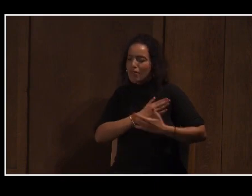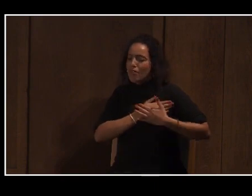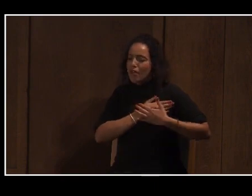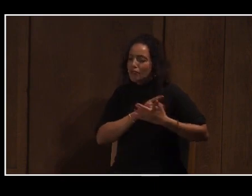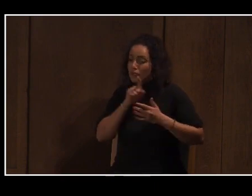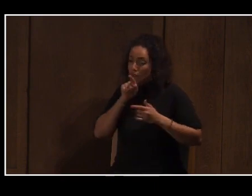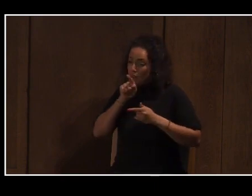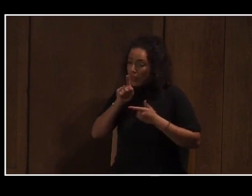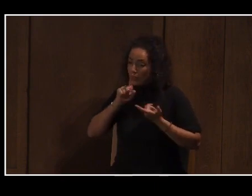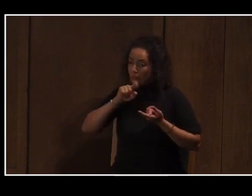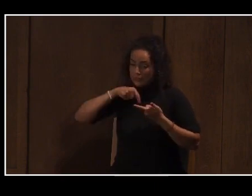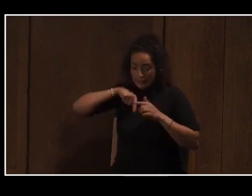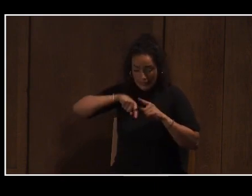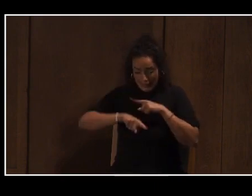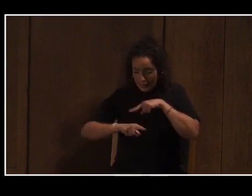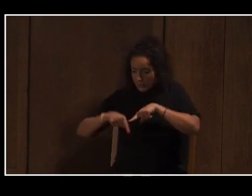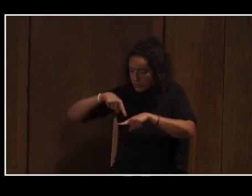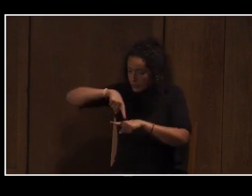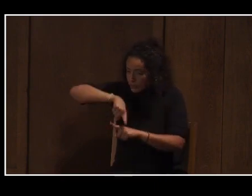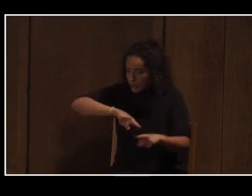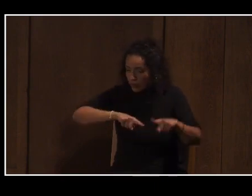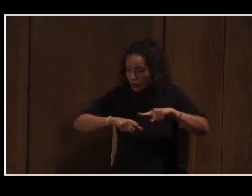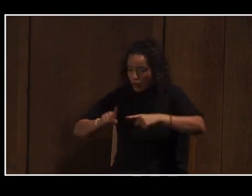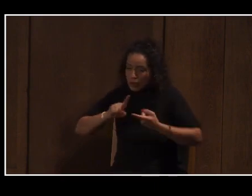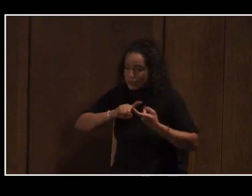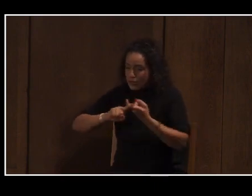all life.